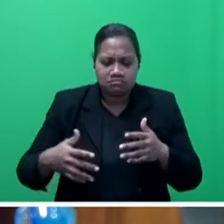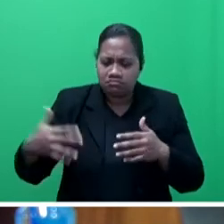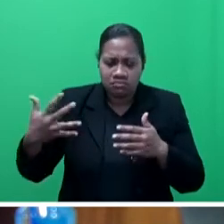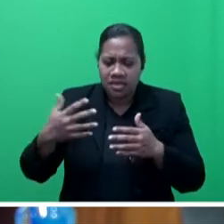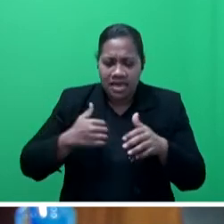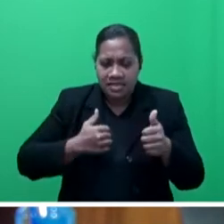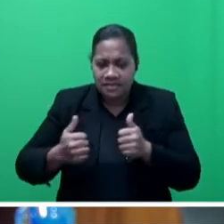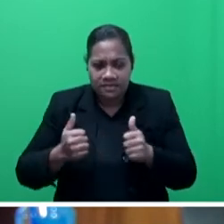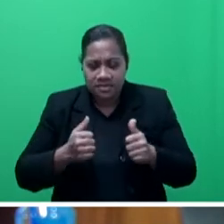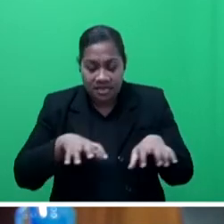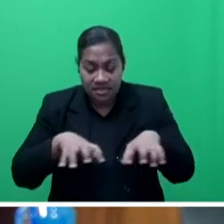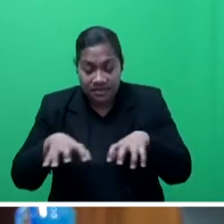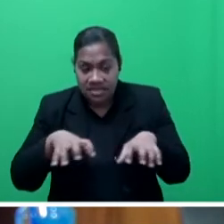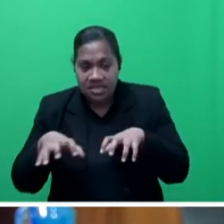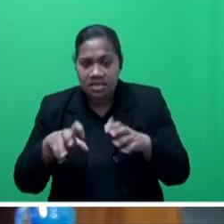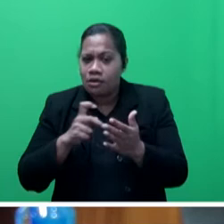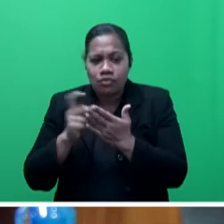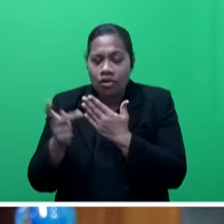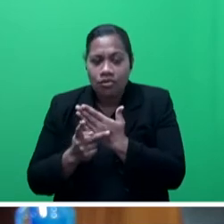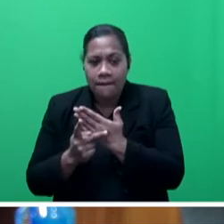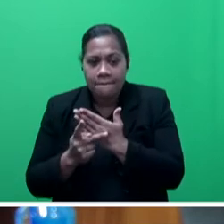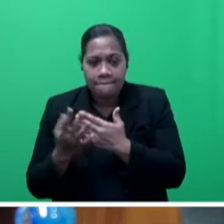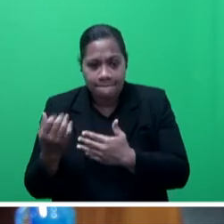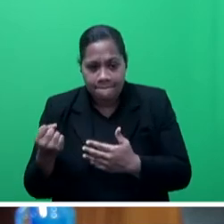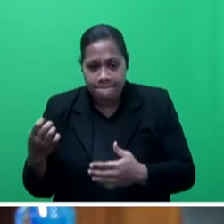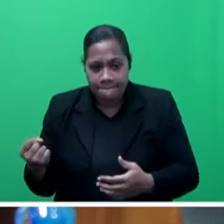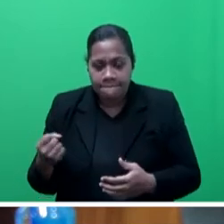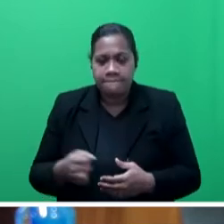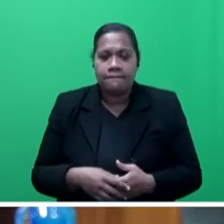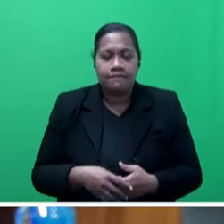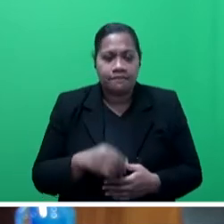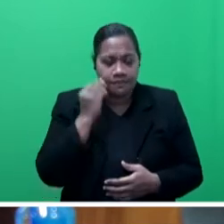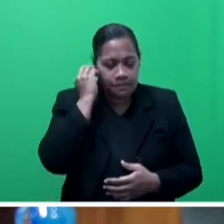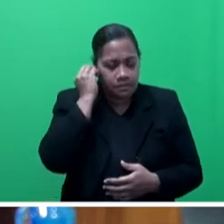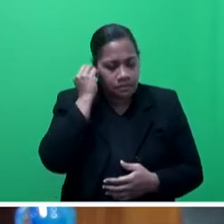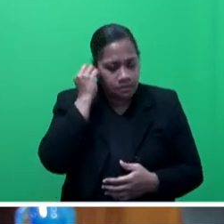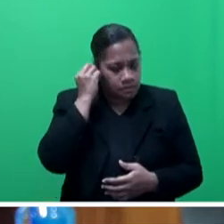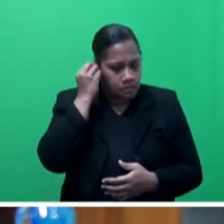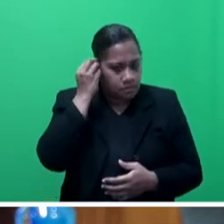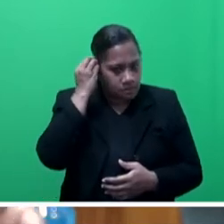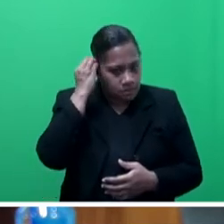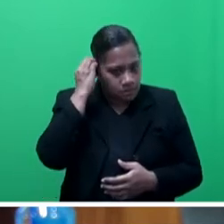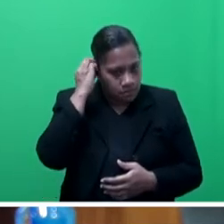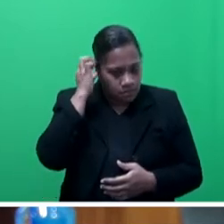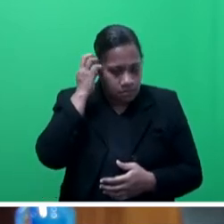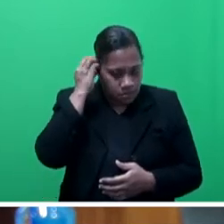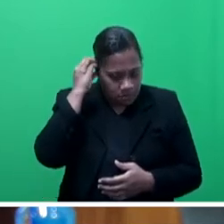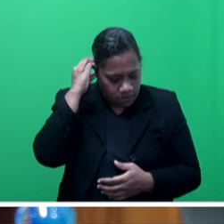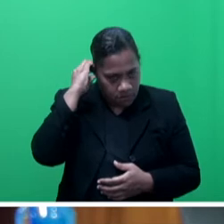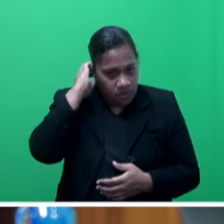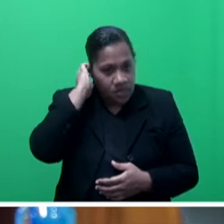several programs that was implemented to achieve food